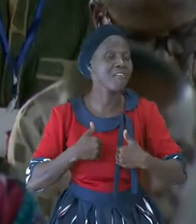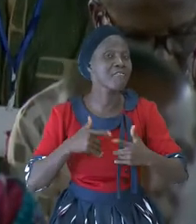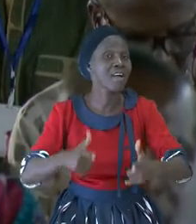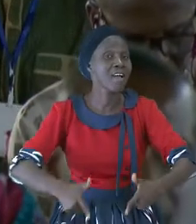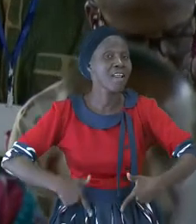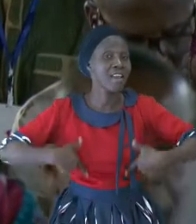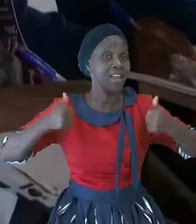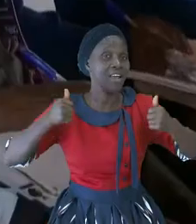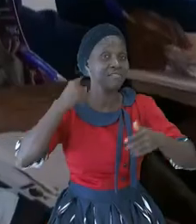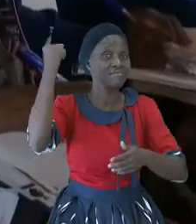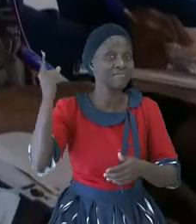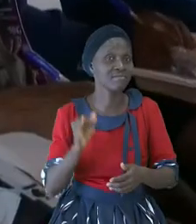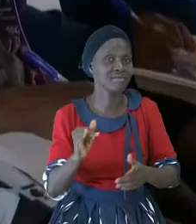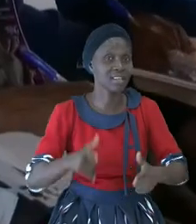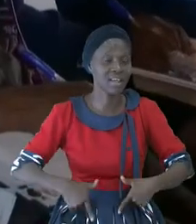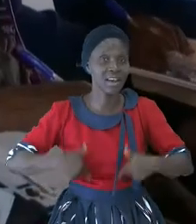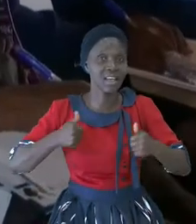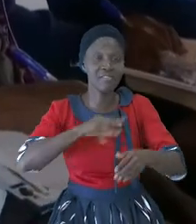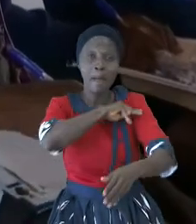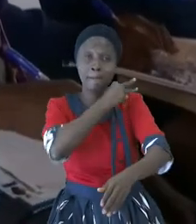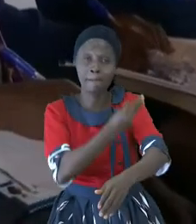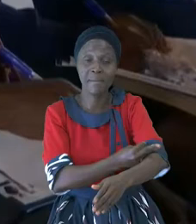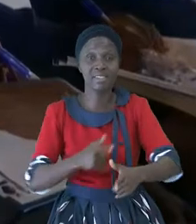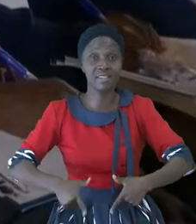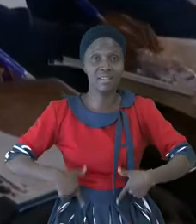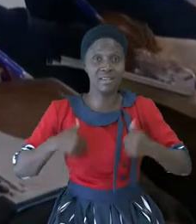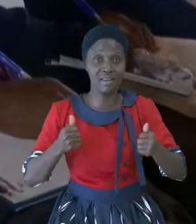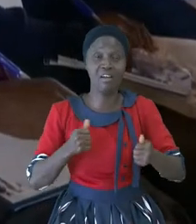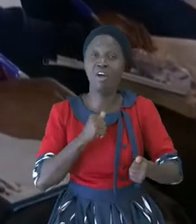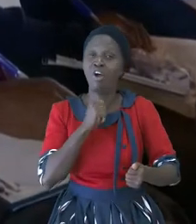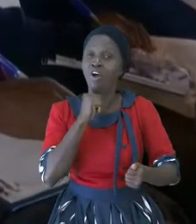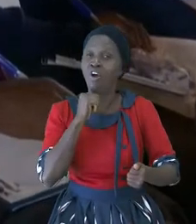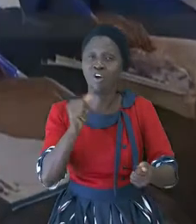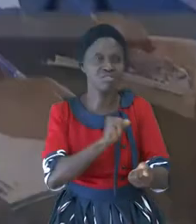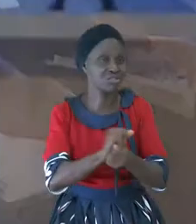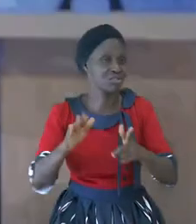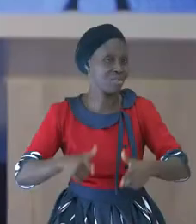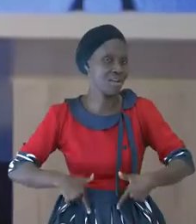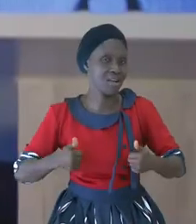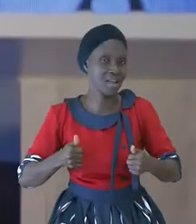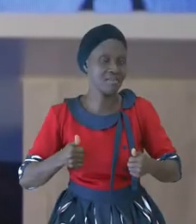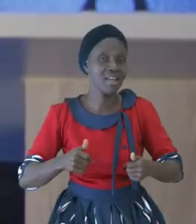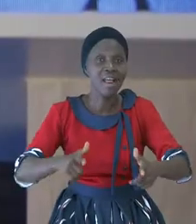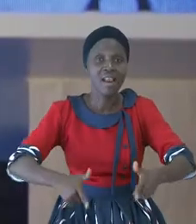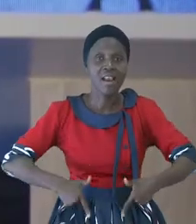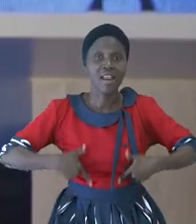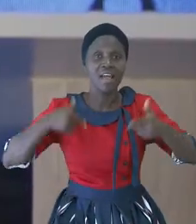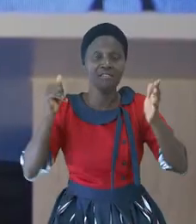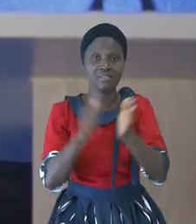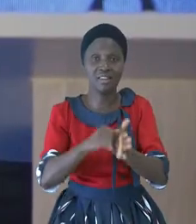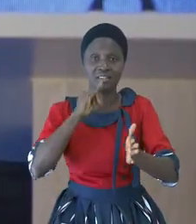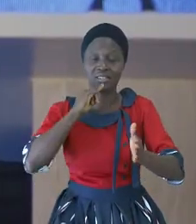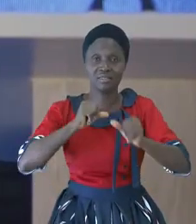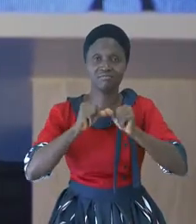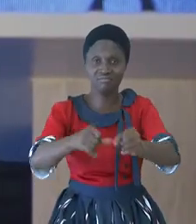Eternal life. Mighty life. Unconquerable life. A life that is resilient,